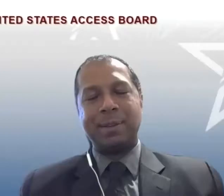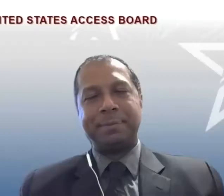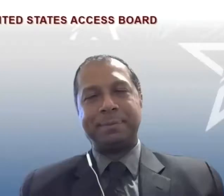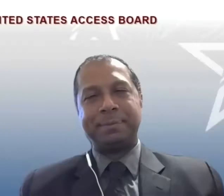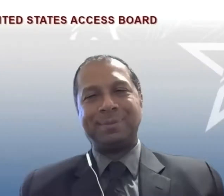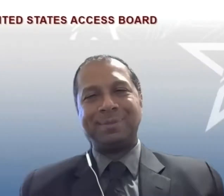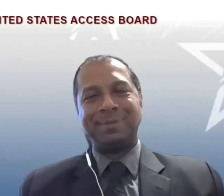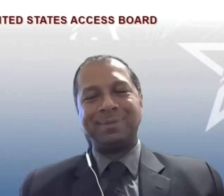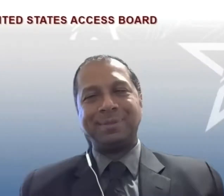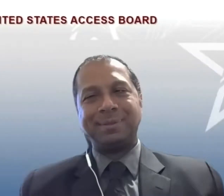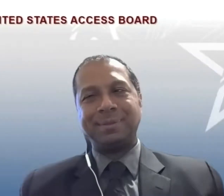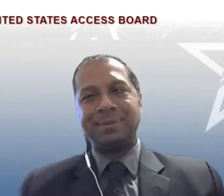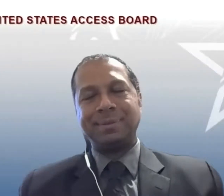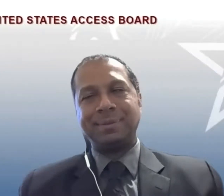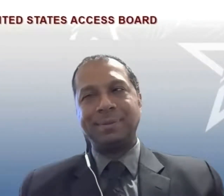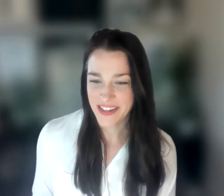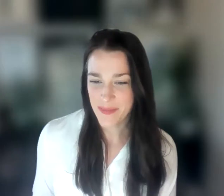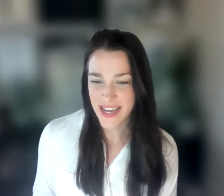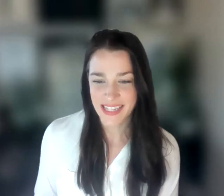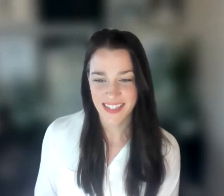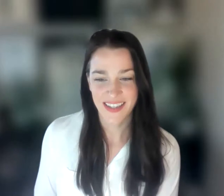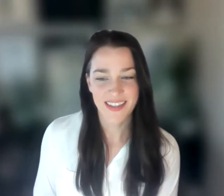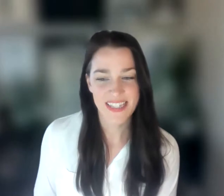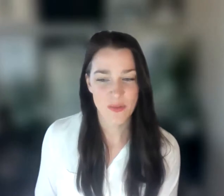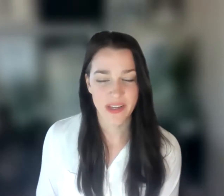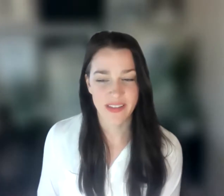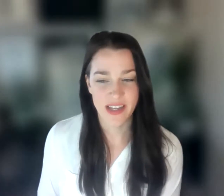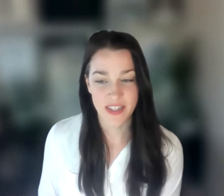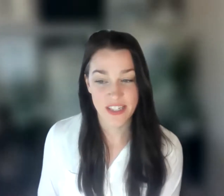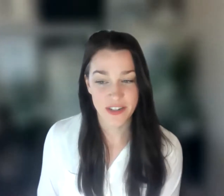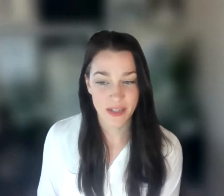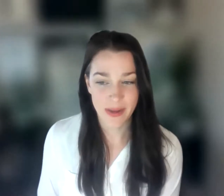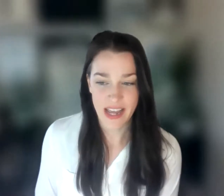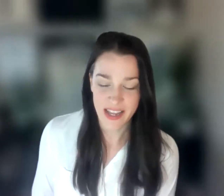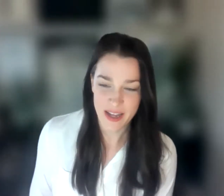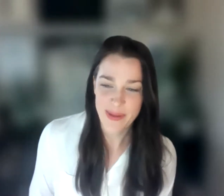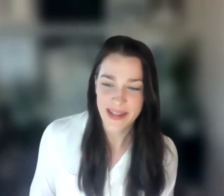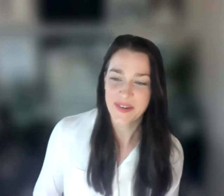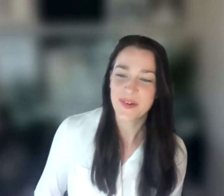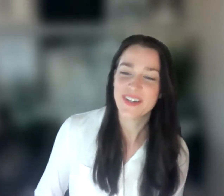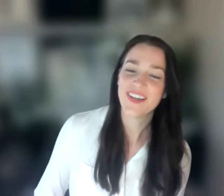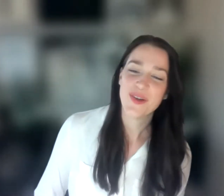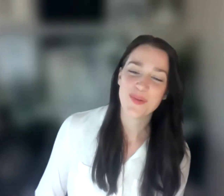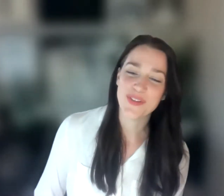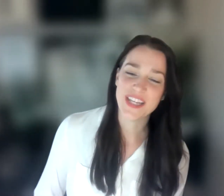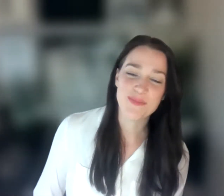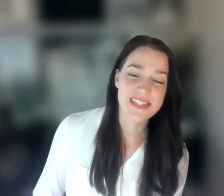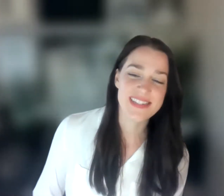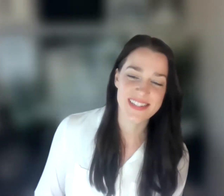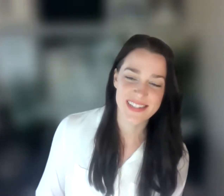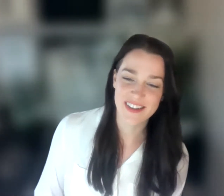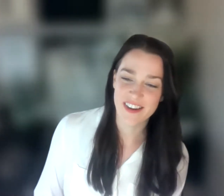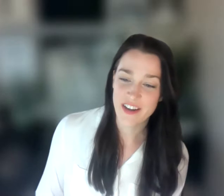that's fine. I have a question from Kelly Mack. This week, the 11th Circuit Appellate Court ruled